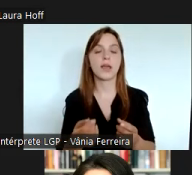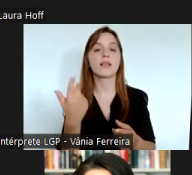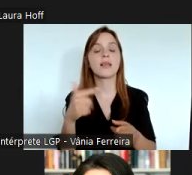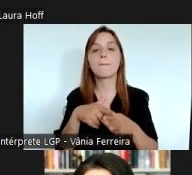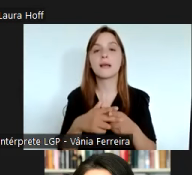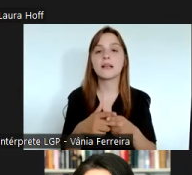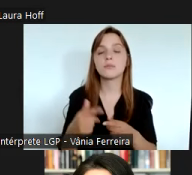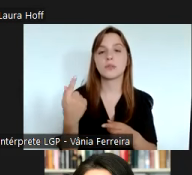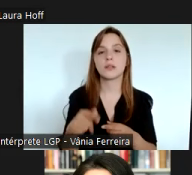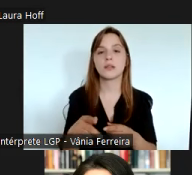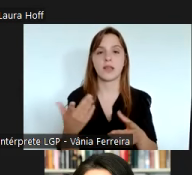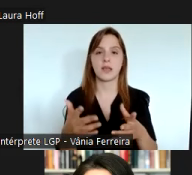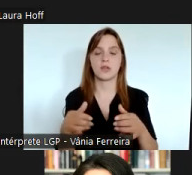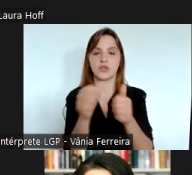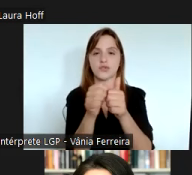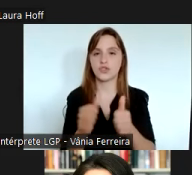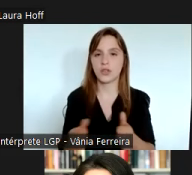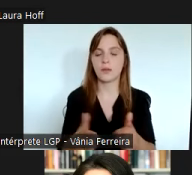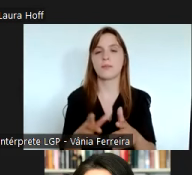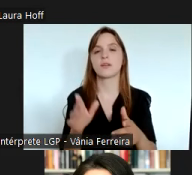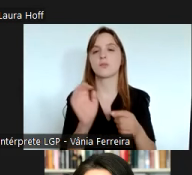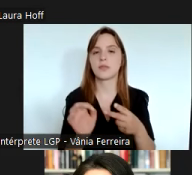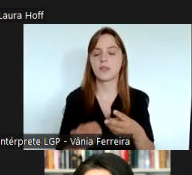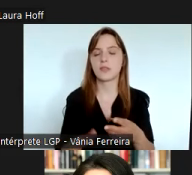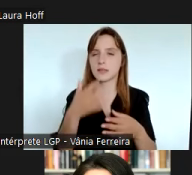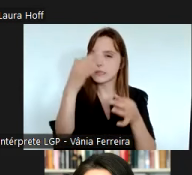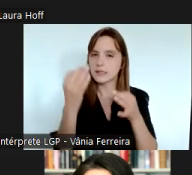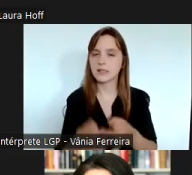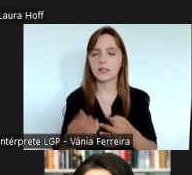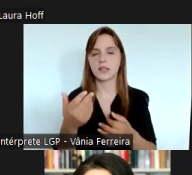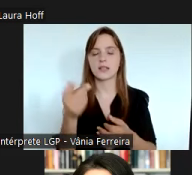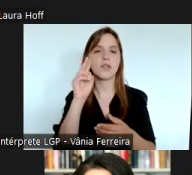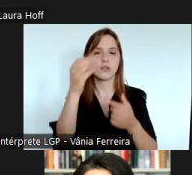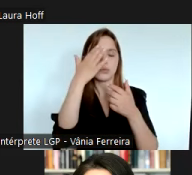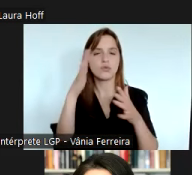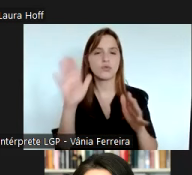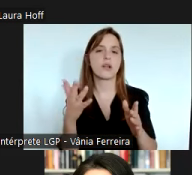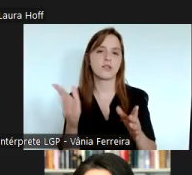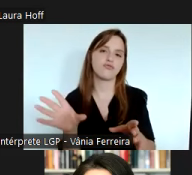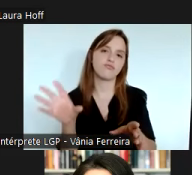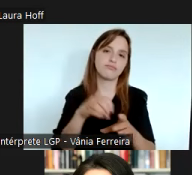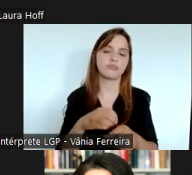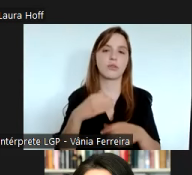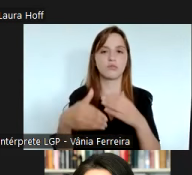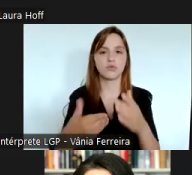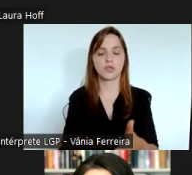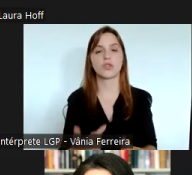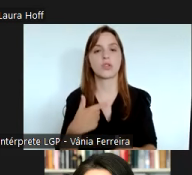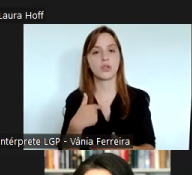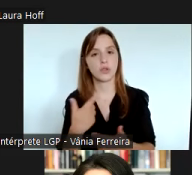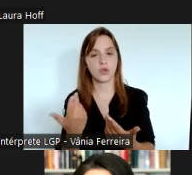their system different measures to ensure that democratic values are always part of the process. And I am a very great fan of